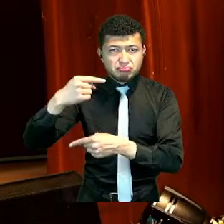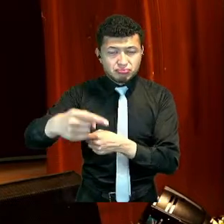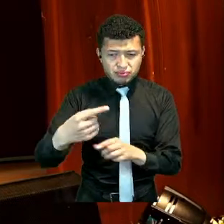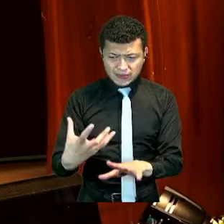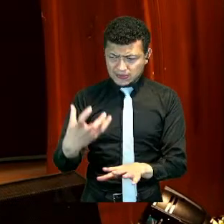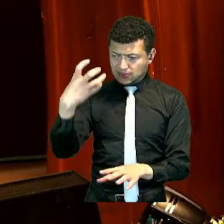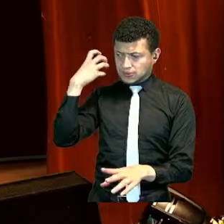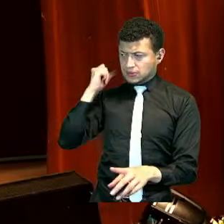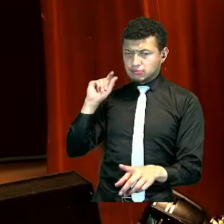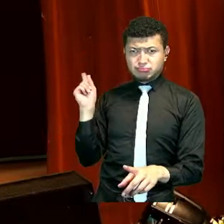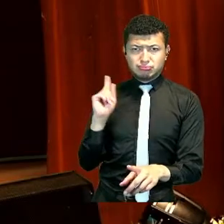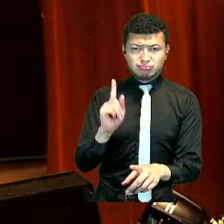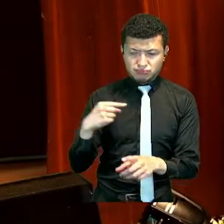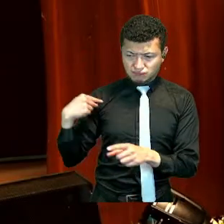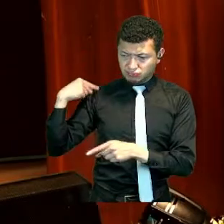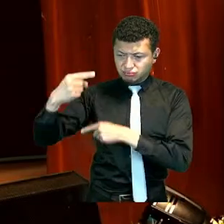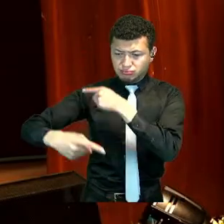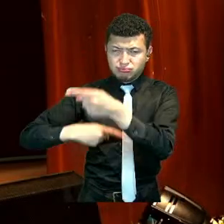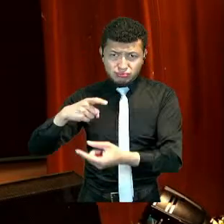that was